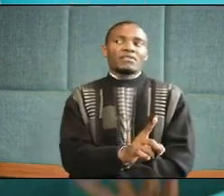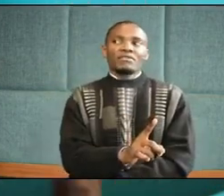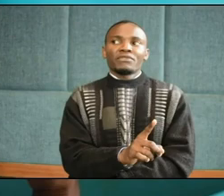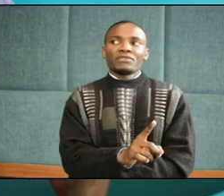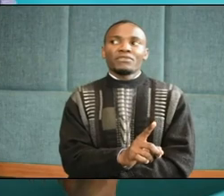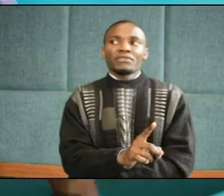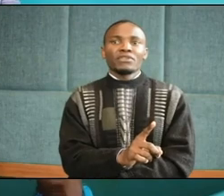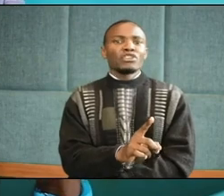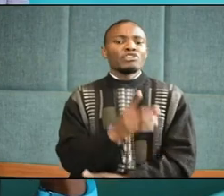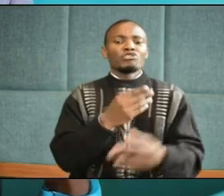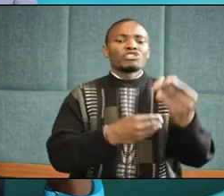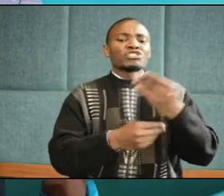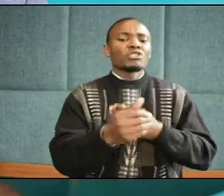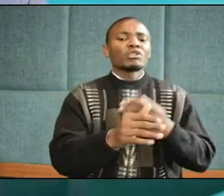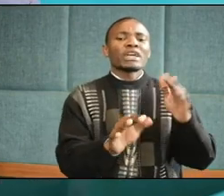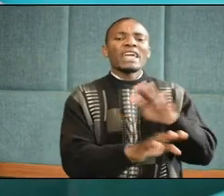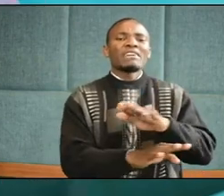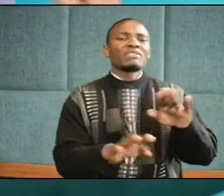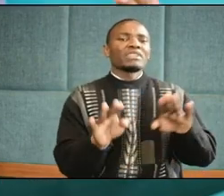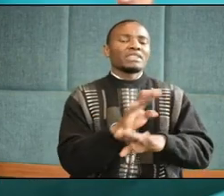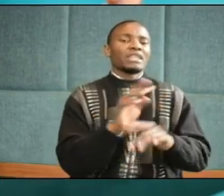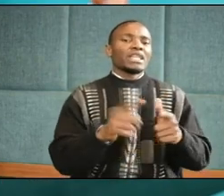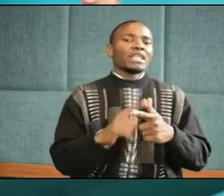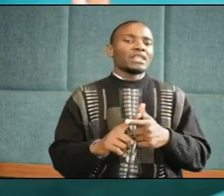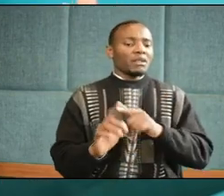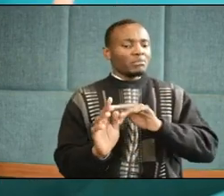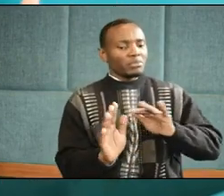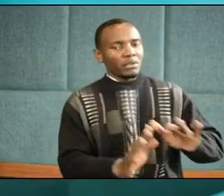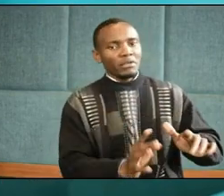sold everything, and they went